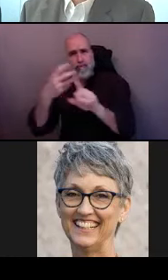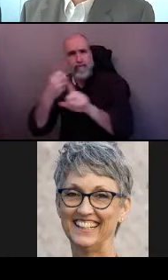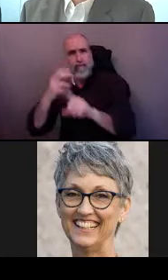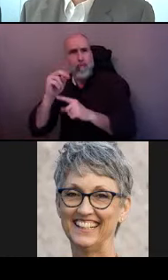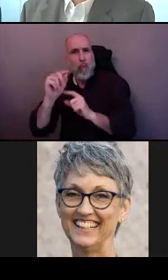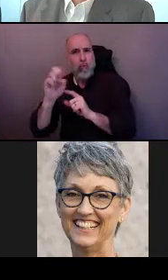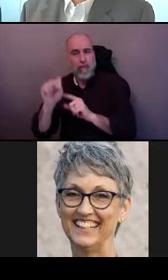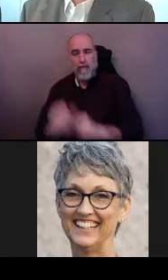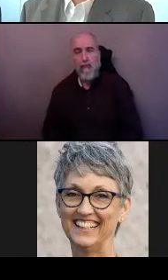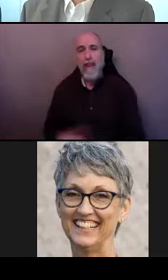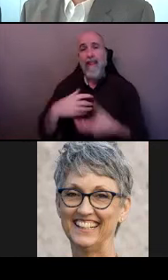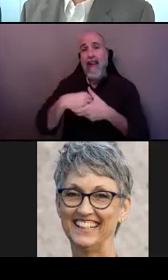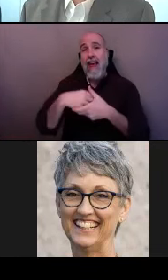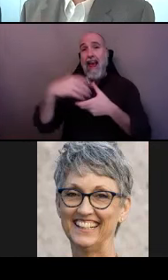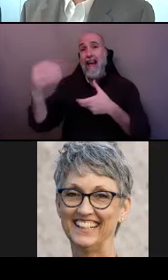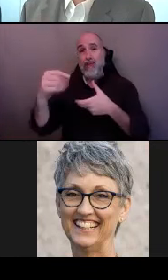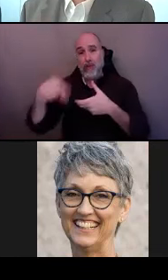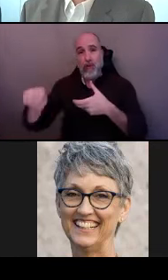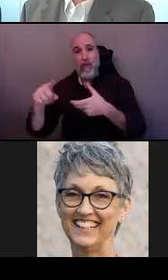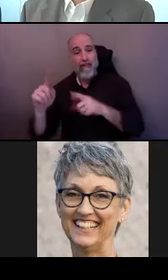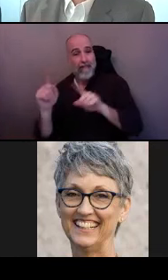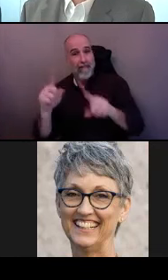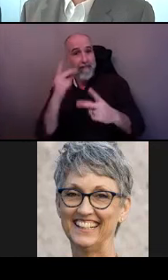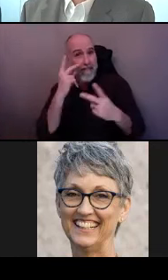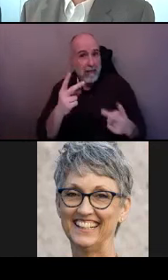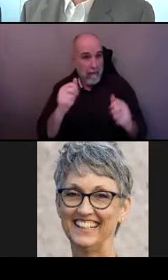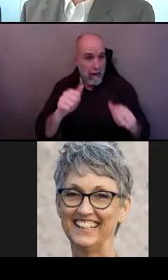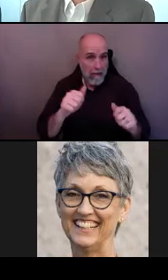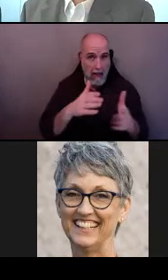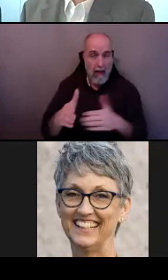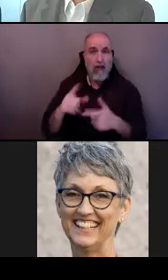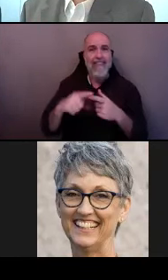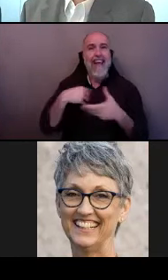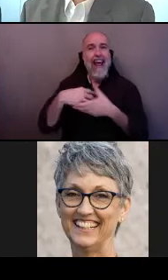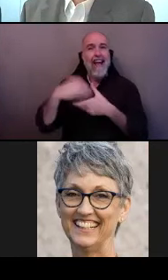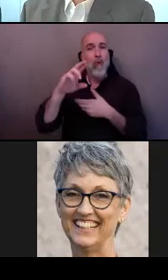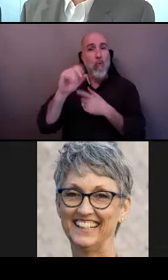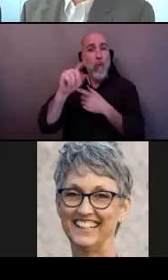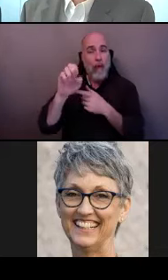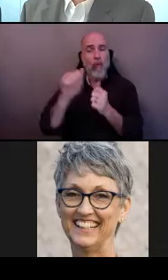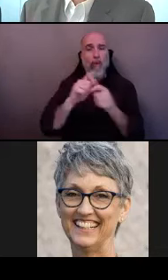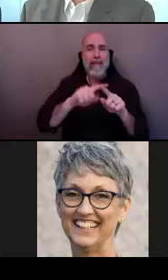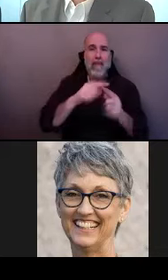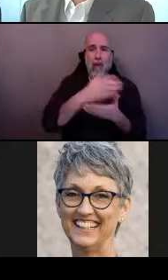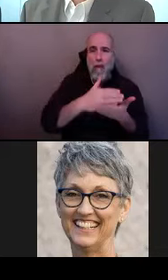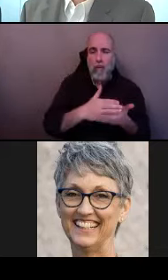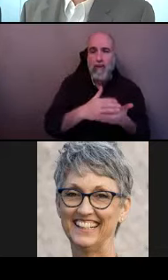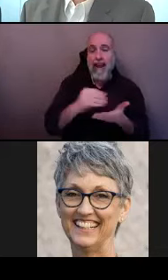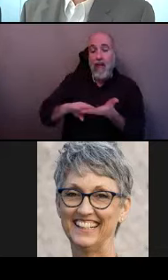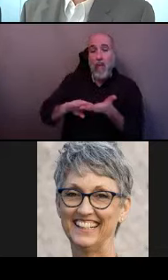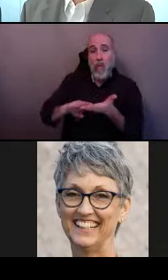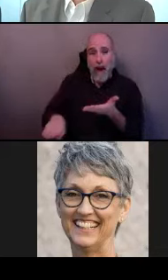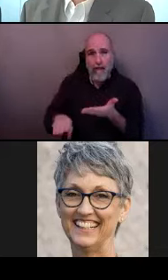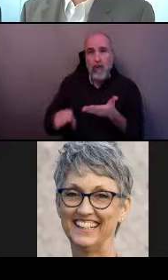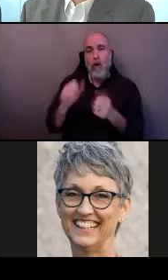The exterior visibility plan shows exterior route and the components. And then the waivers, the survey with contours and